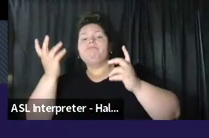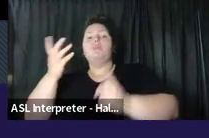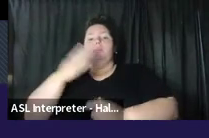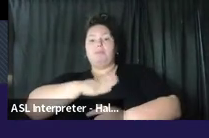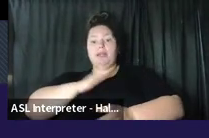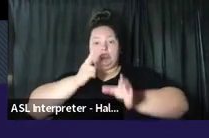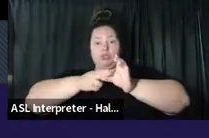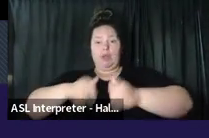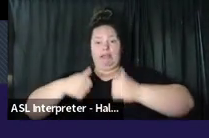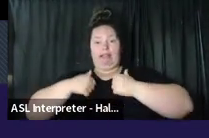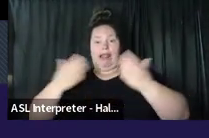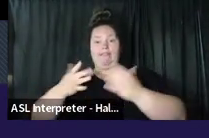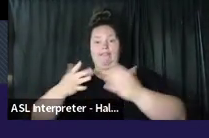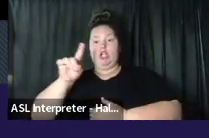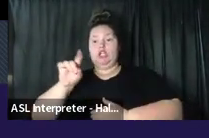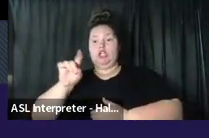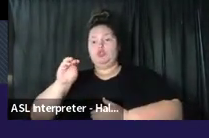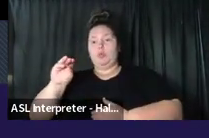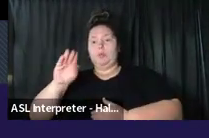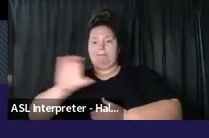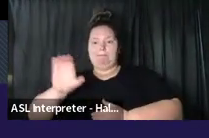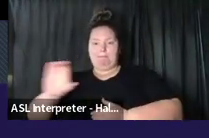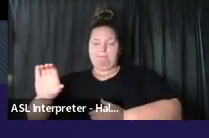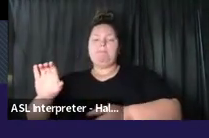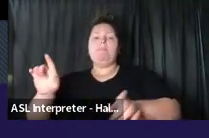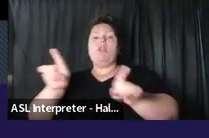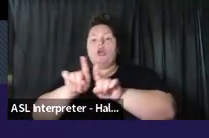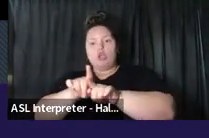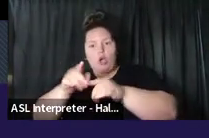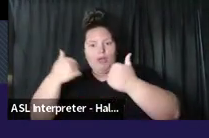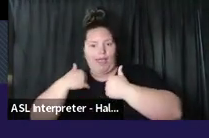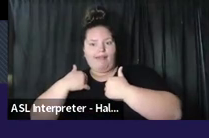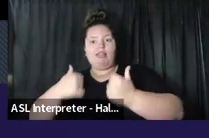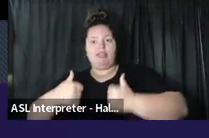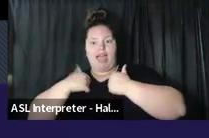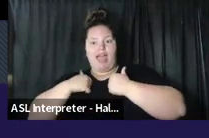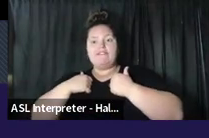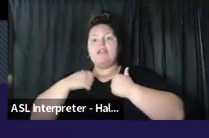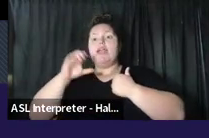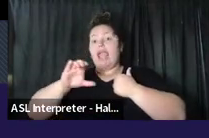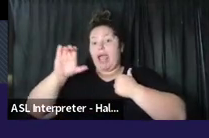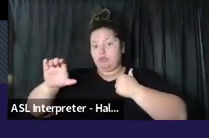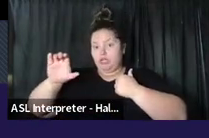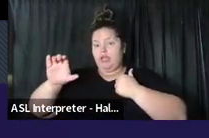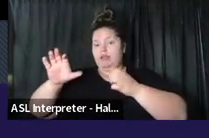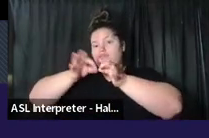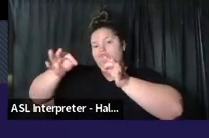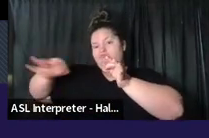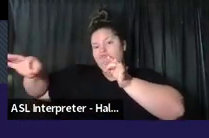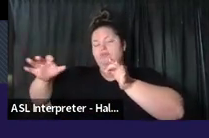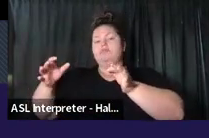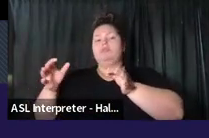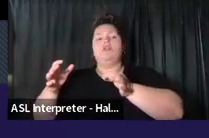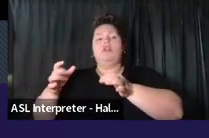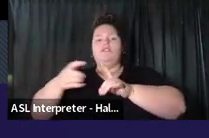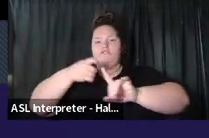Zoom in order to also get the live captioning from the Zoom. We